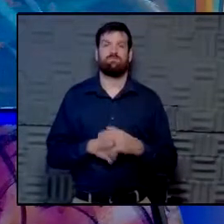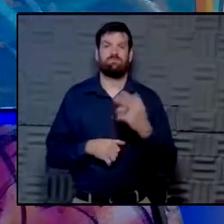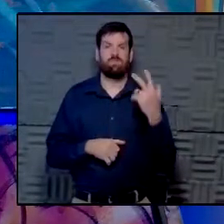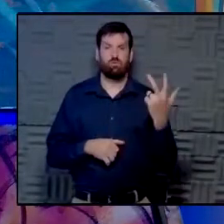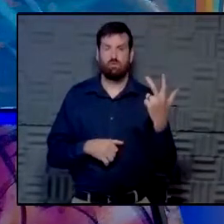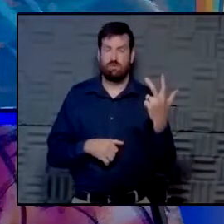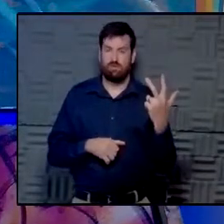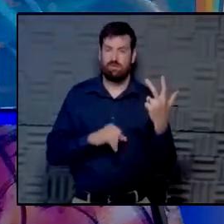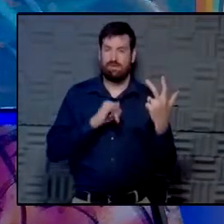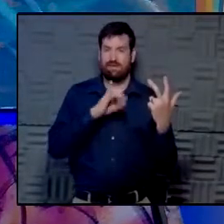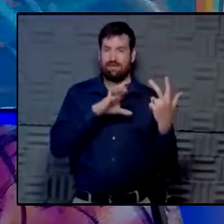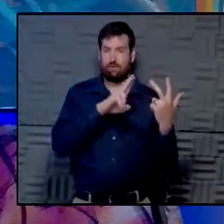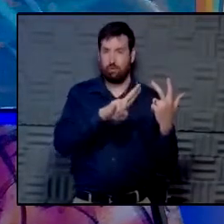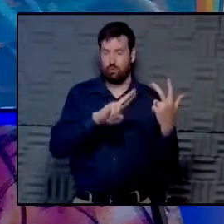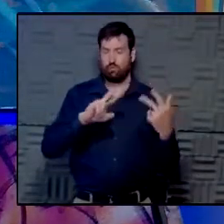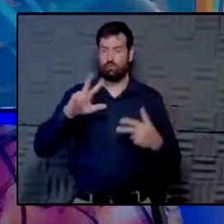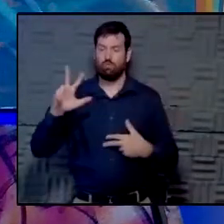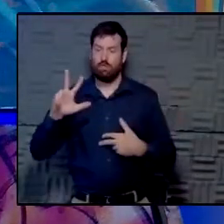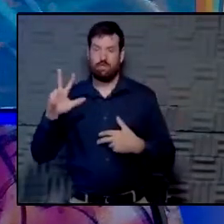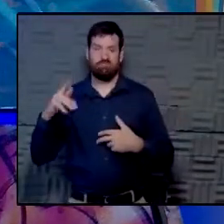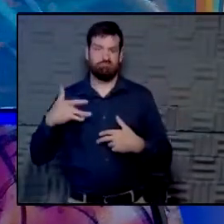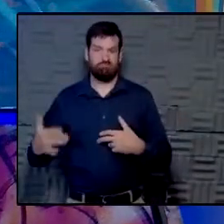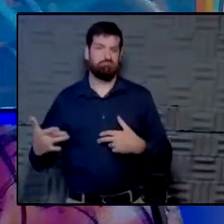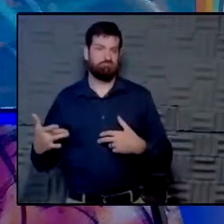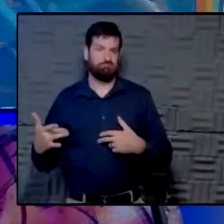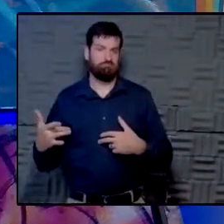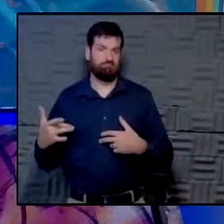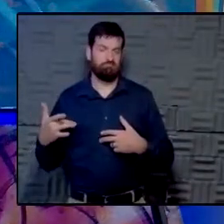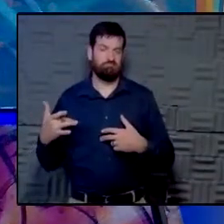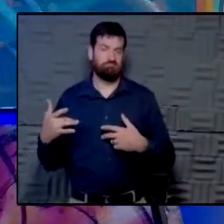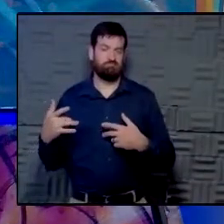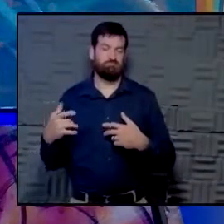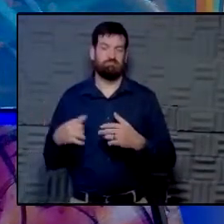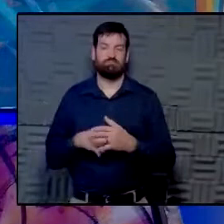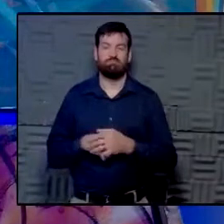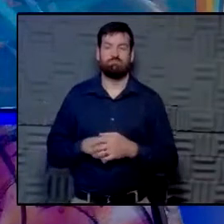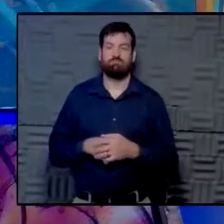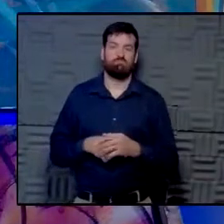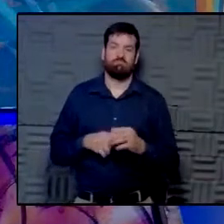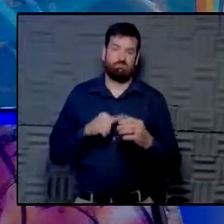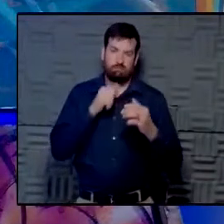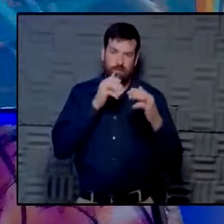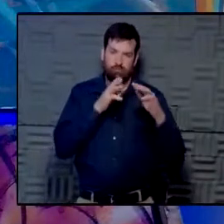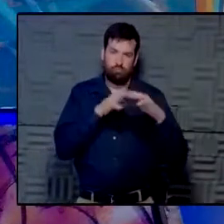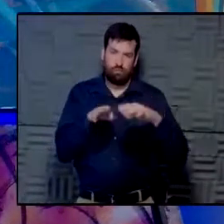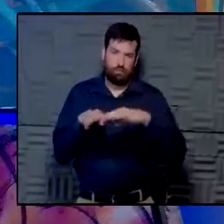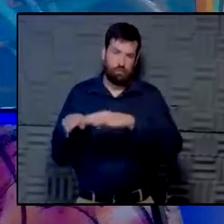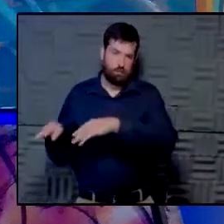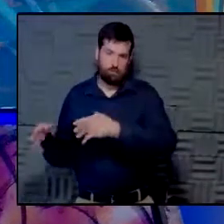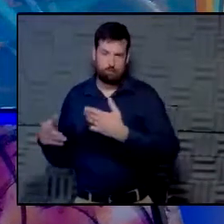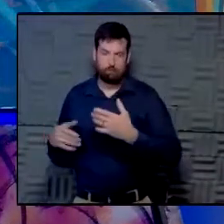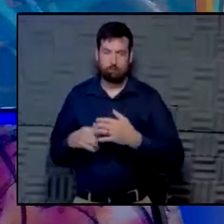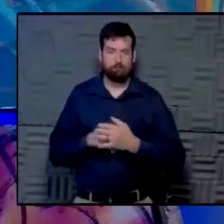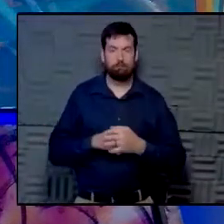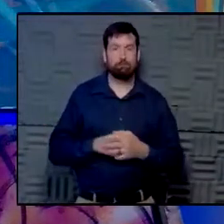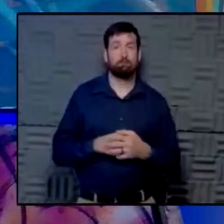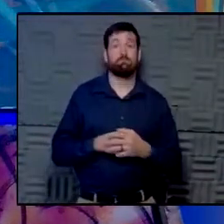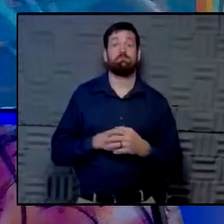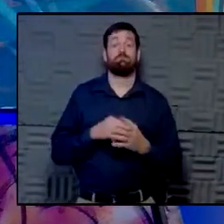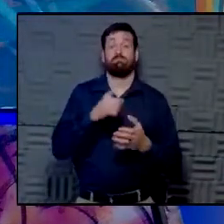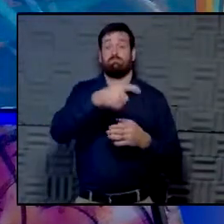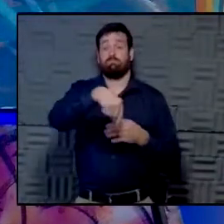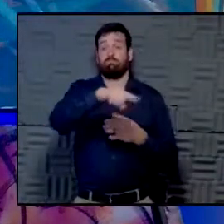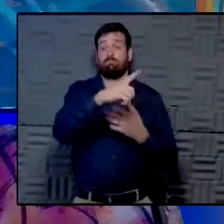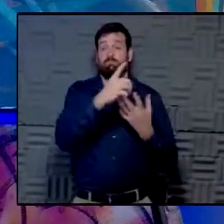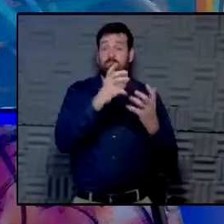are ICU status and 3 are just typical medical surgical status. But we don't have it broken down because in those